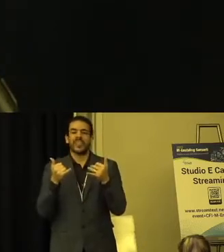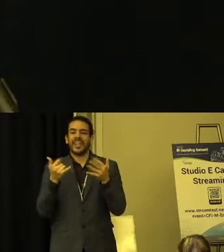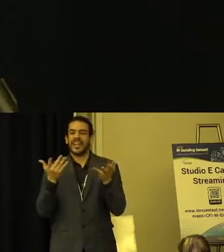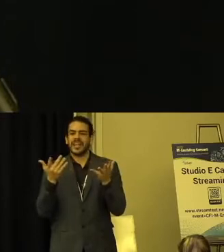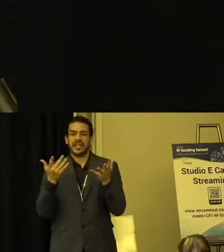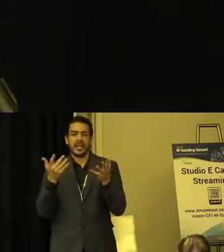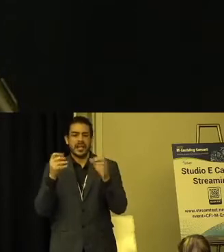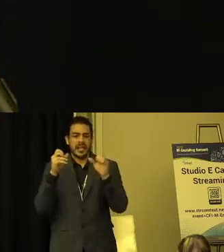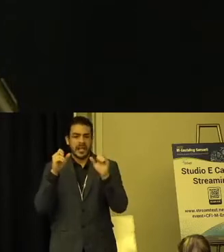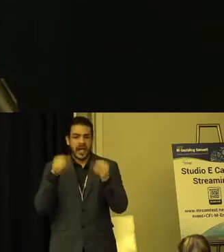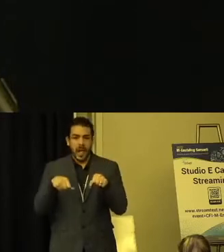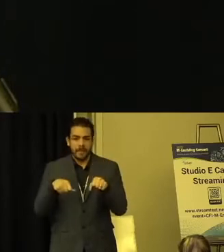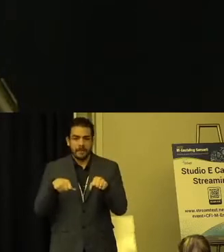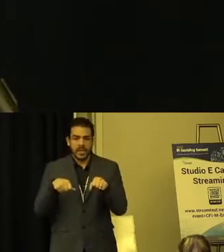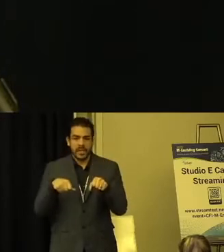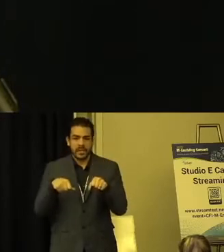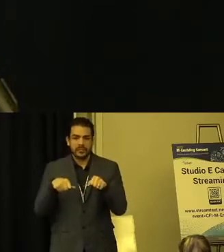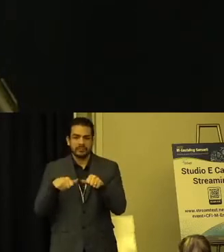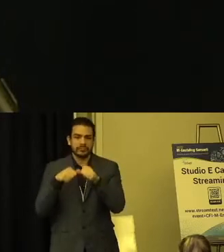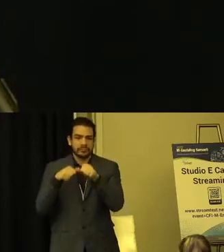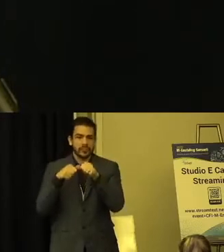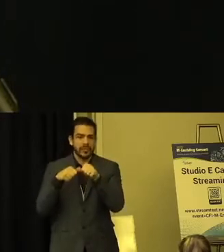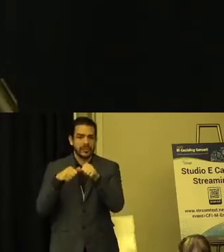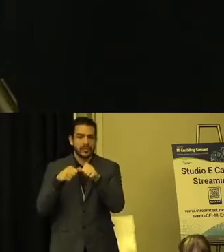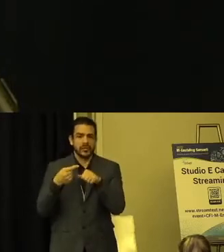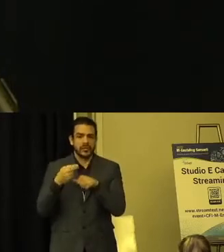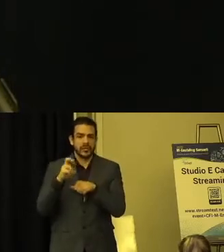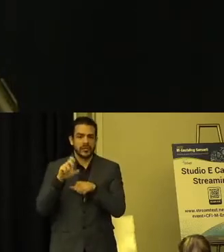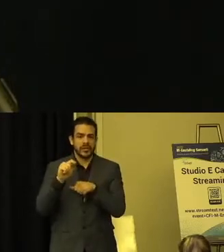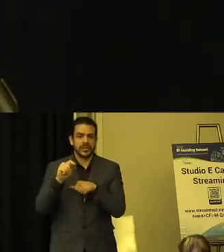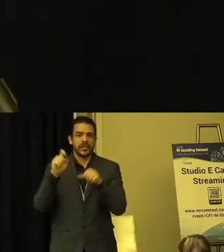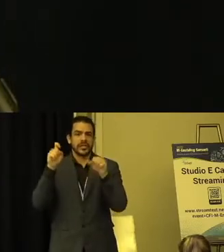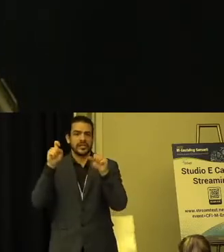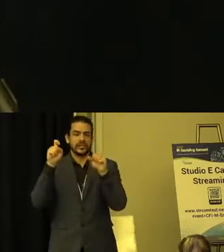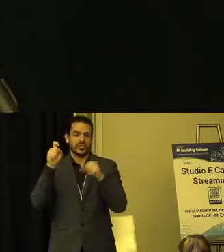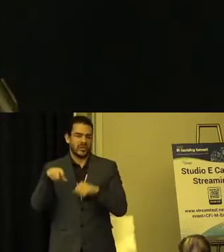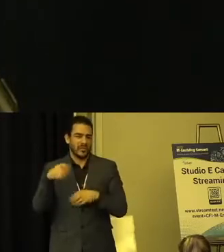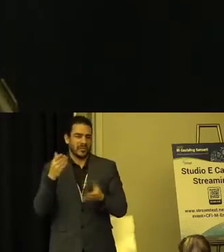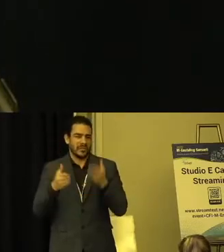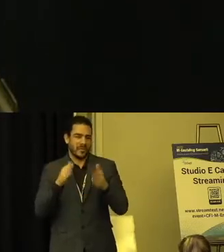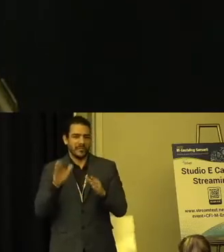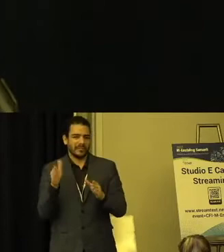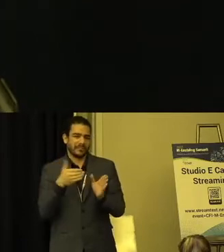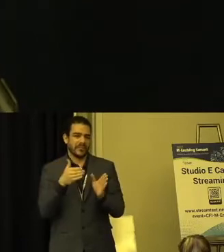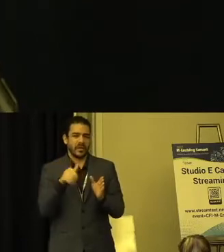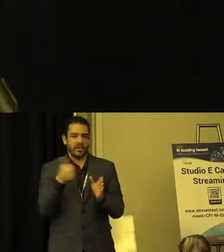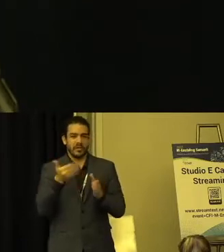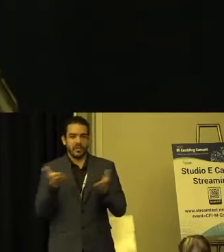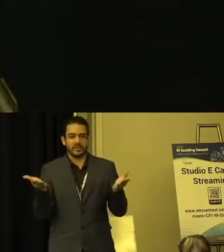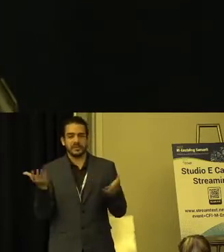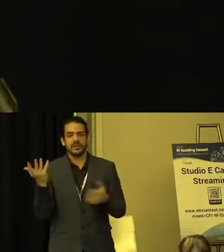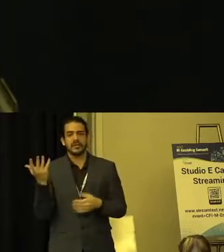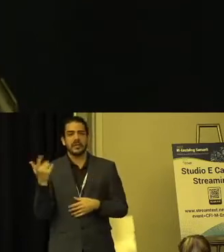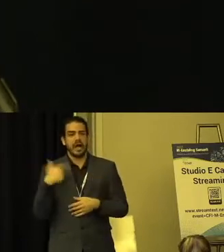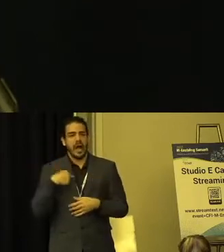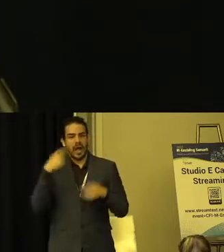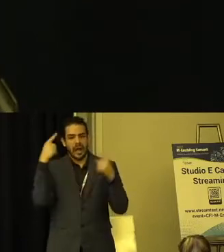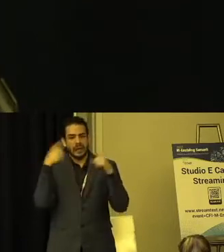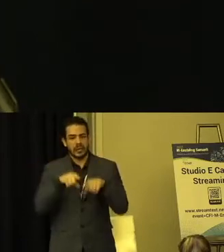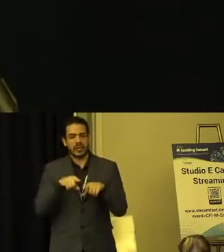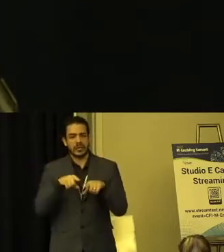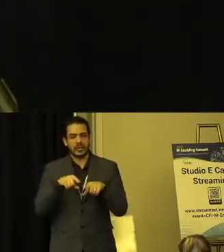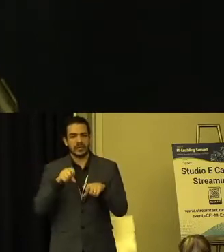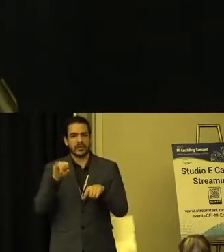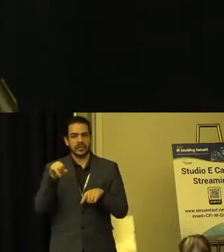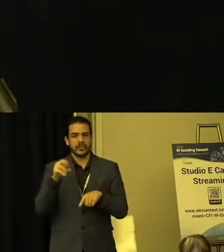should we continue to write grants? Should we be doing other things? I agree with Judy about having our fair share